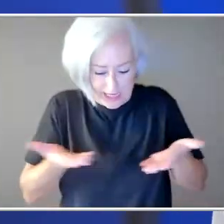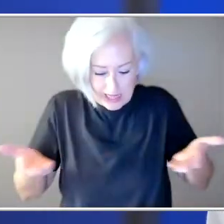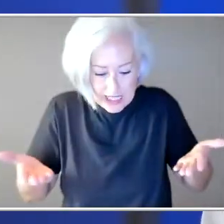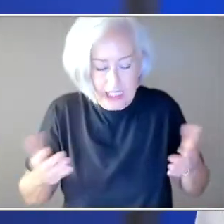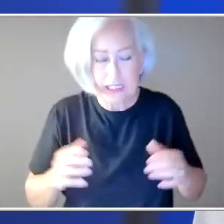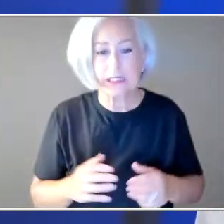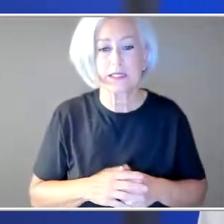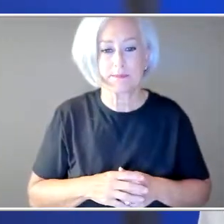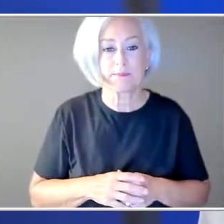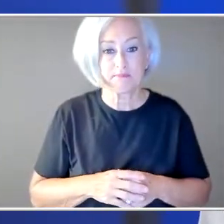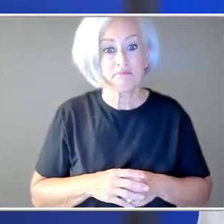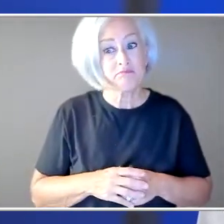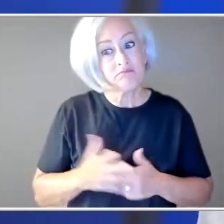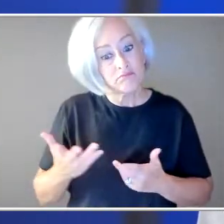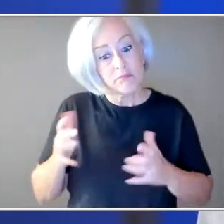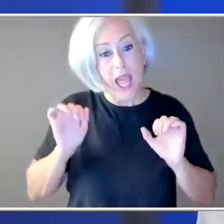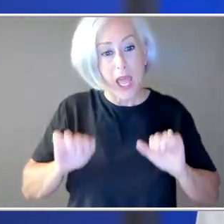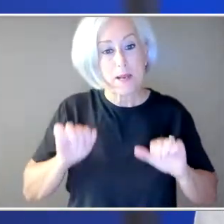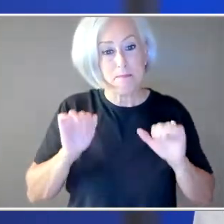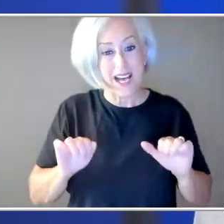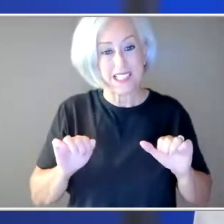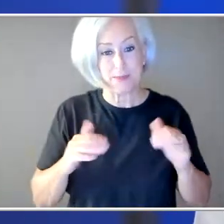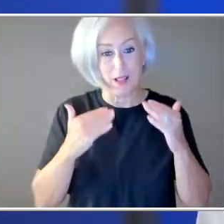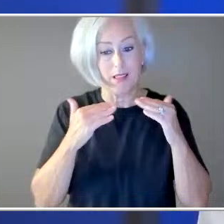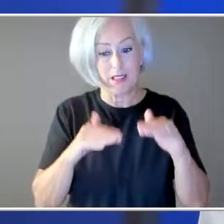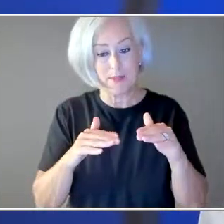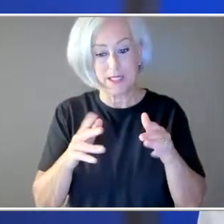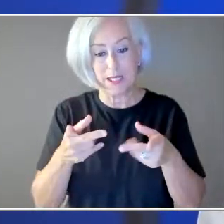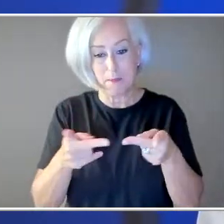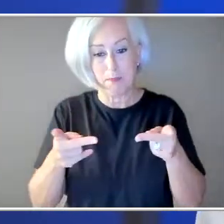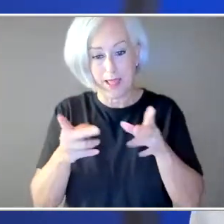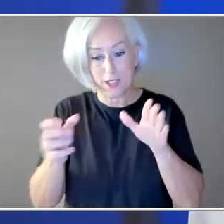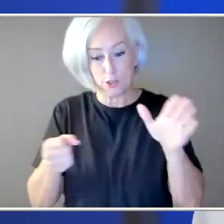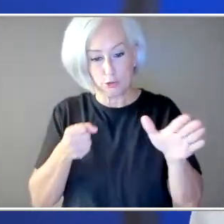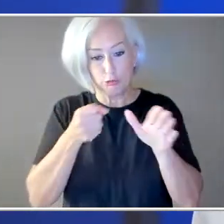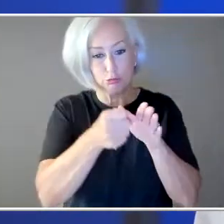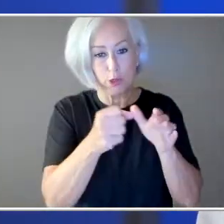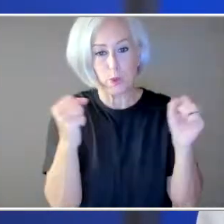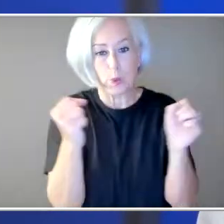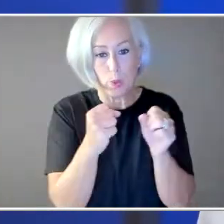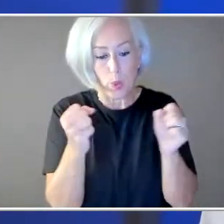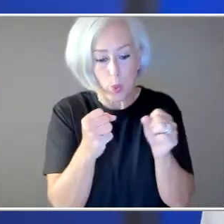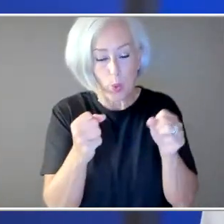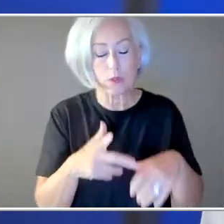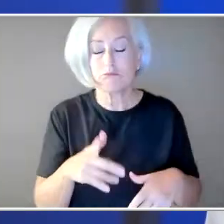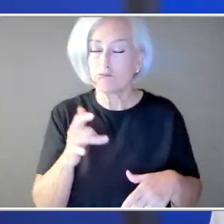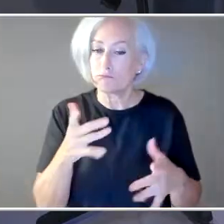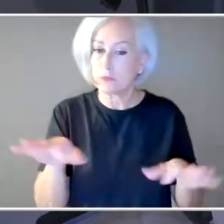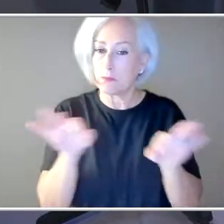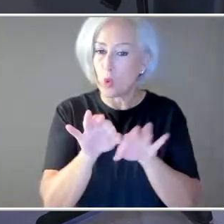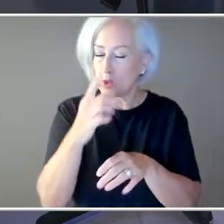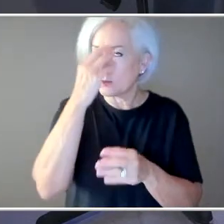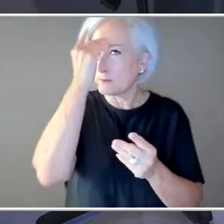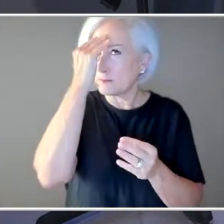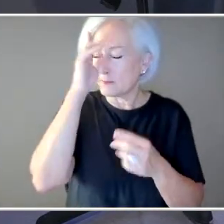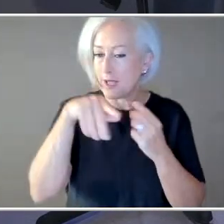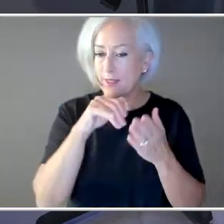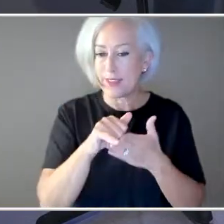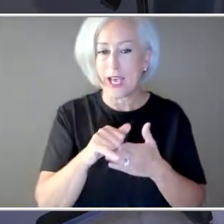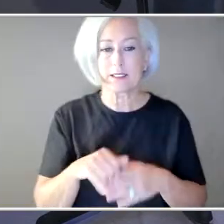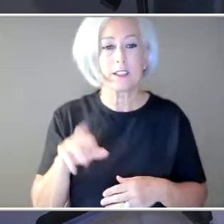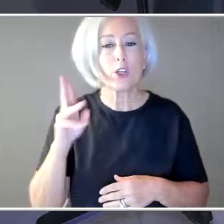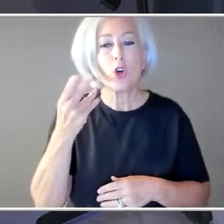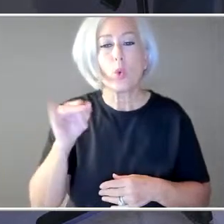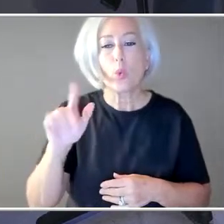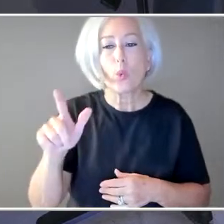potentially, you know, limited refrigeration at home. That's an important thing to think about. Yeah, Rachel, how has it been kind of opening